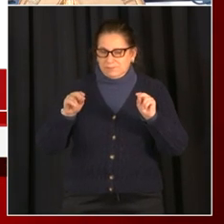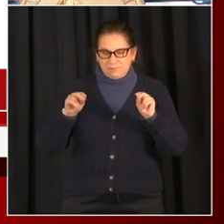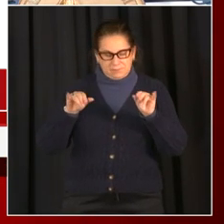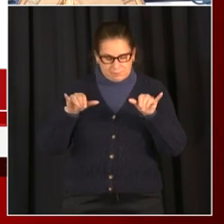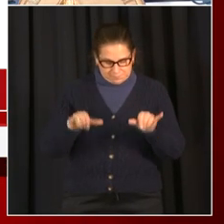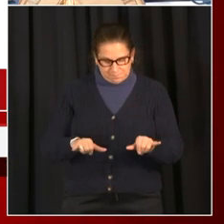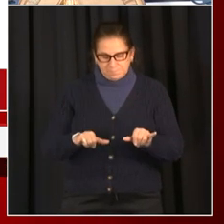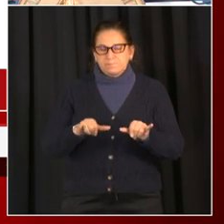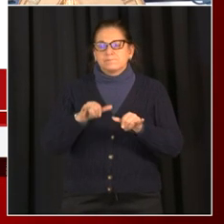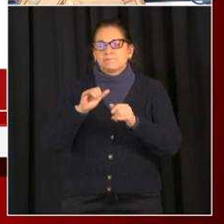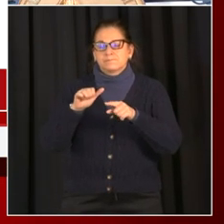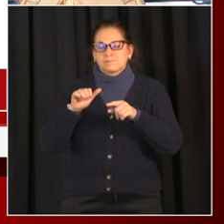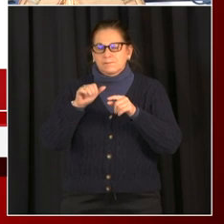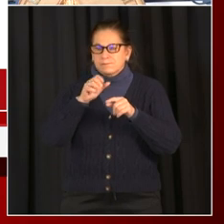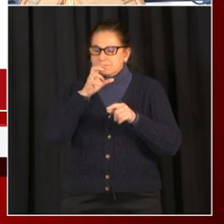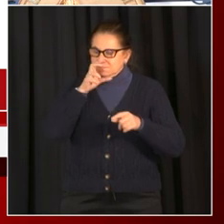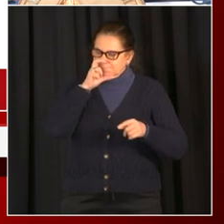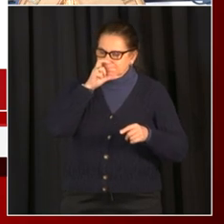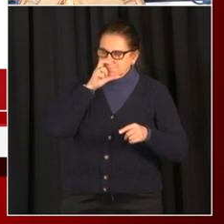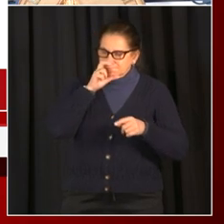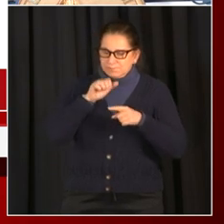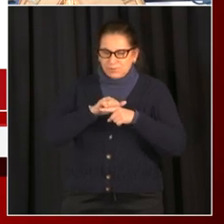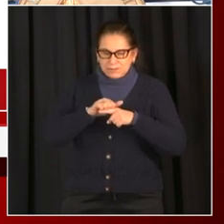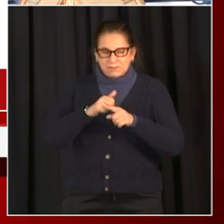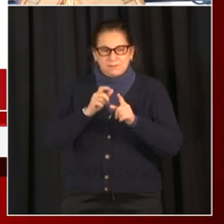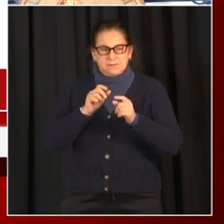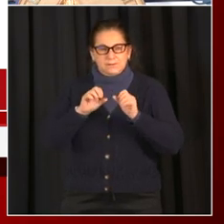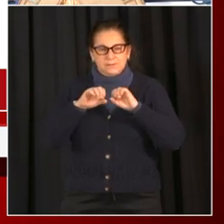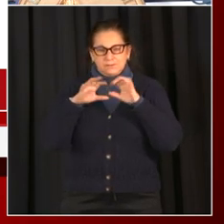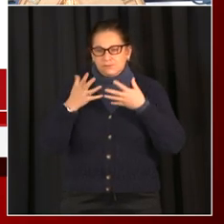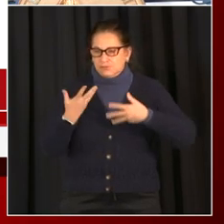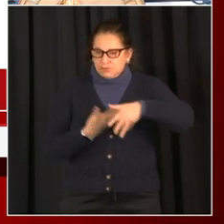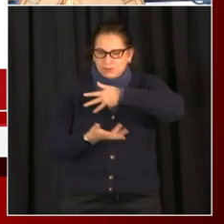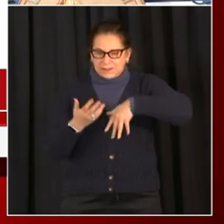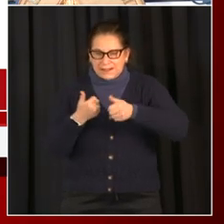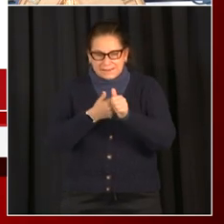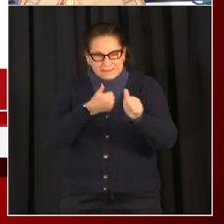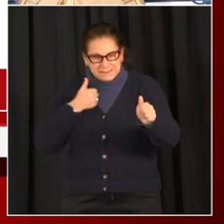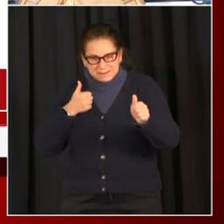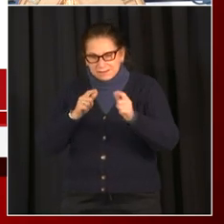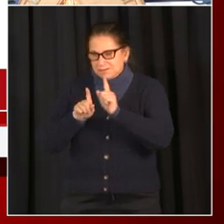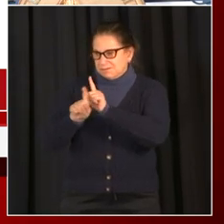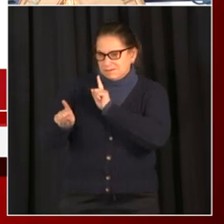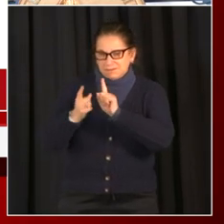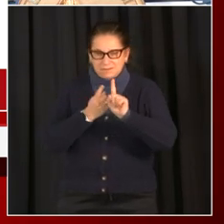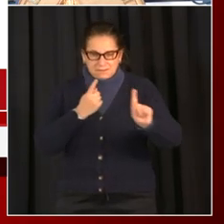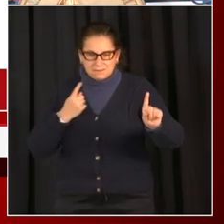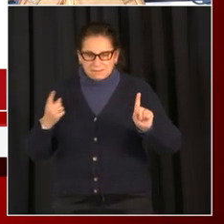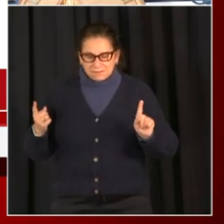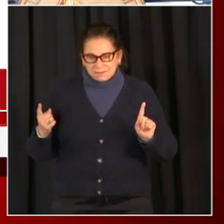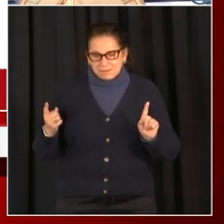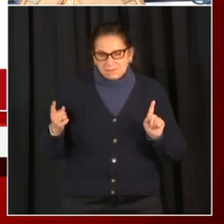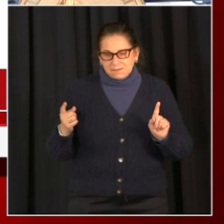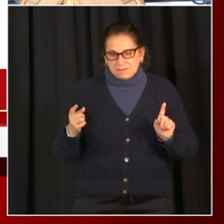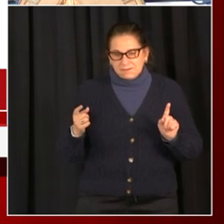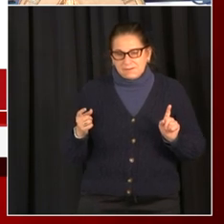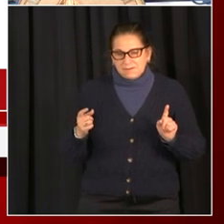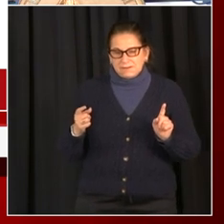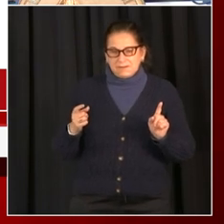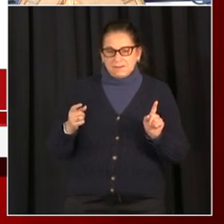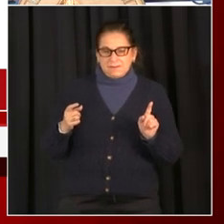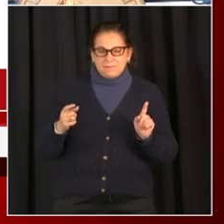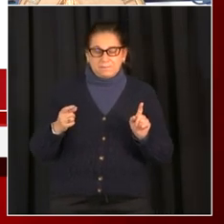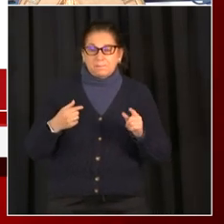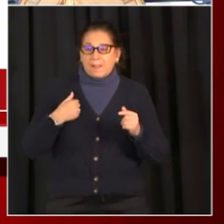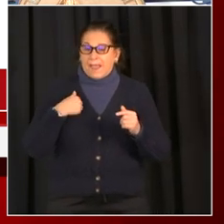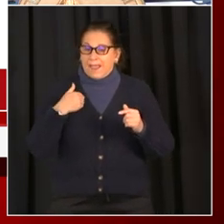distanced, and limiting your activities. We also want to share the dashboard of where we